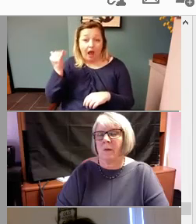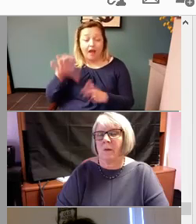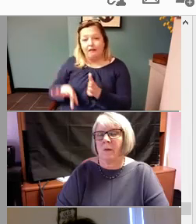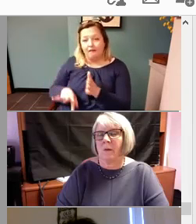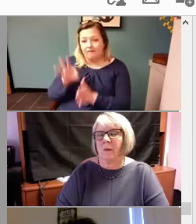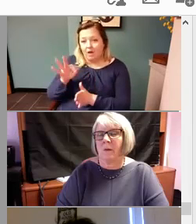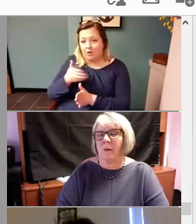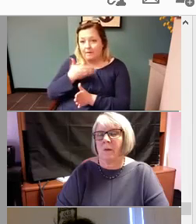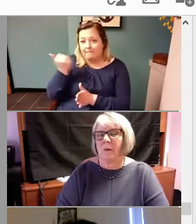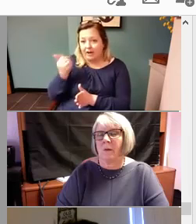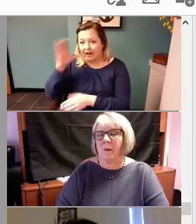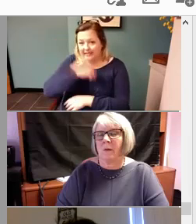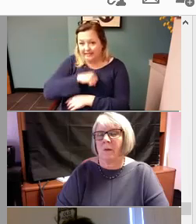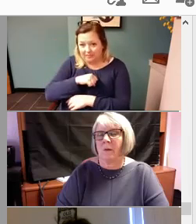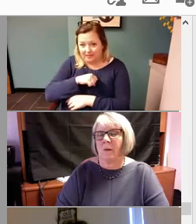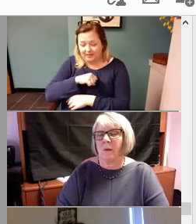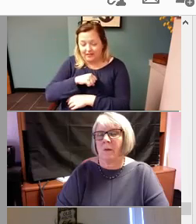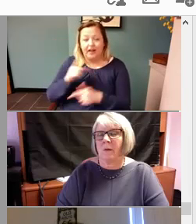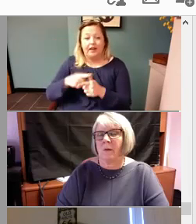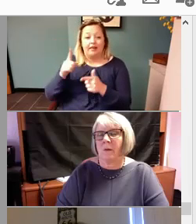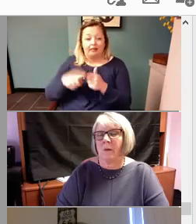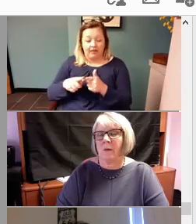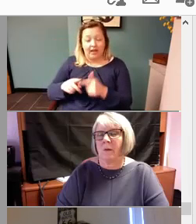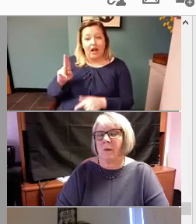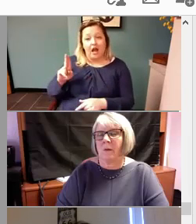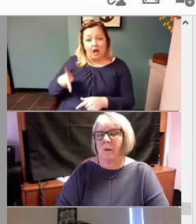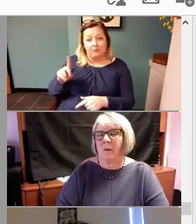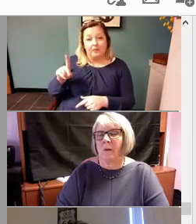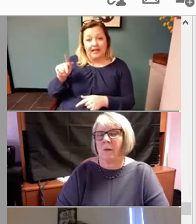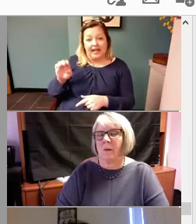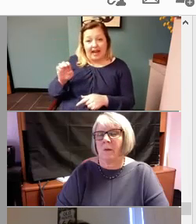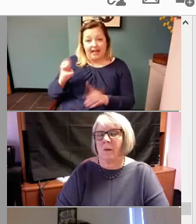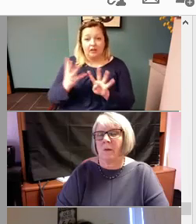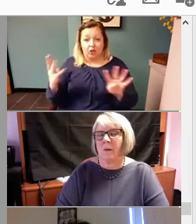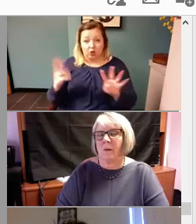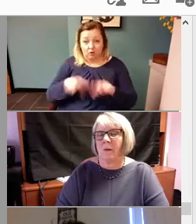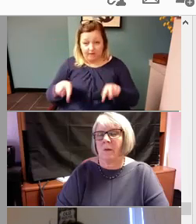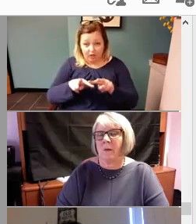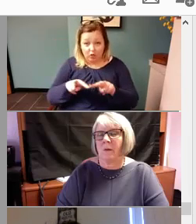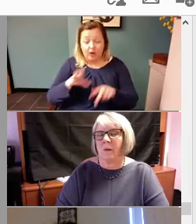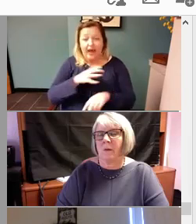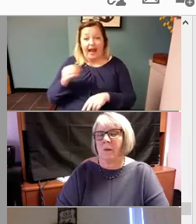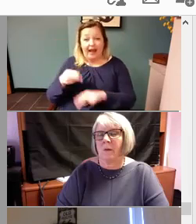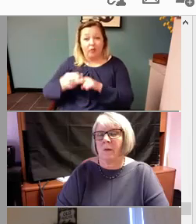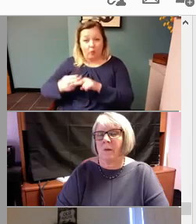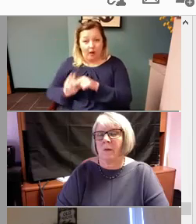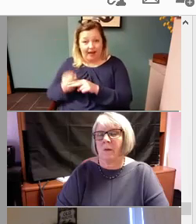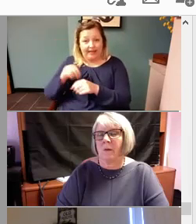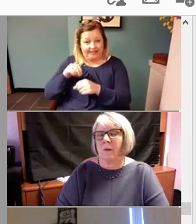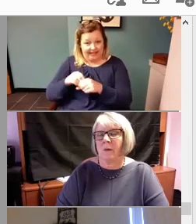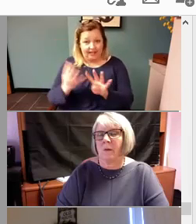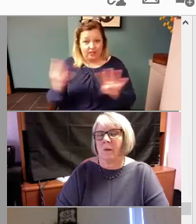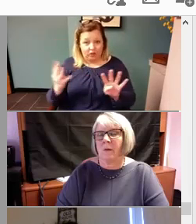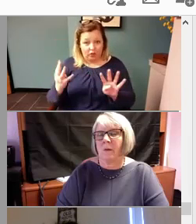And then we update the Q value, and then essentially we update the weight inside the Q. And when we update this particular